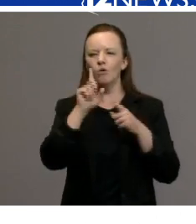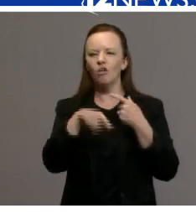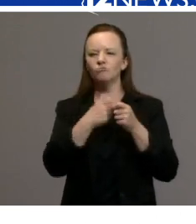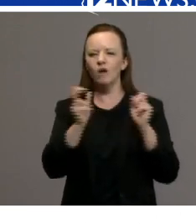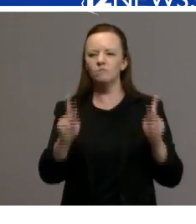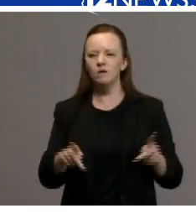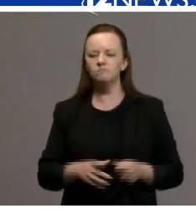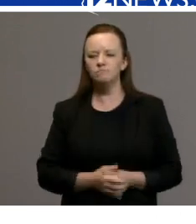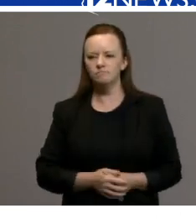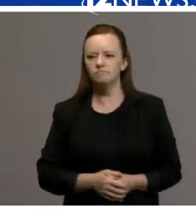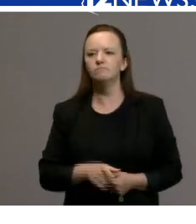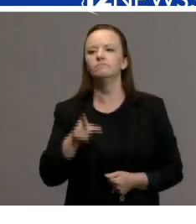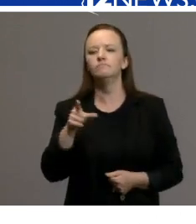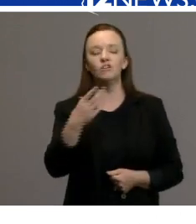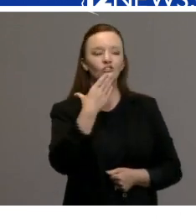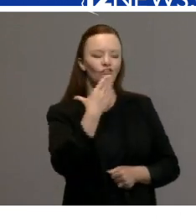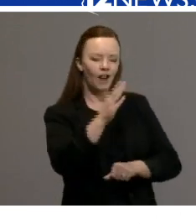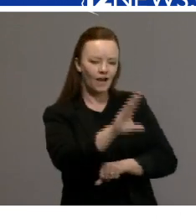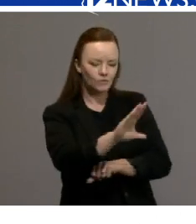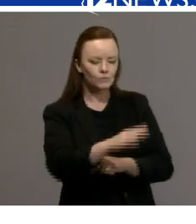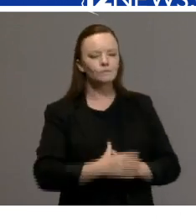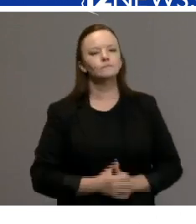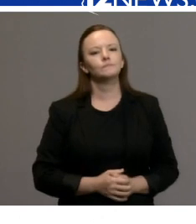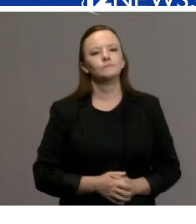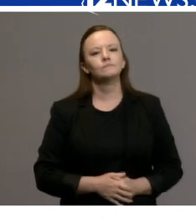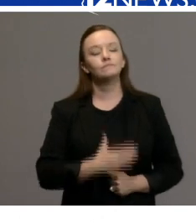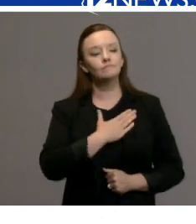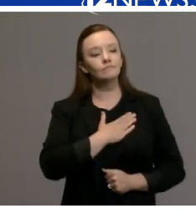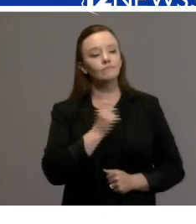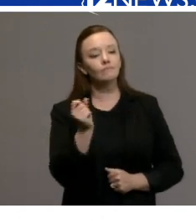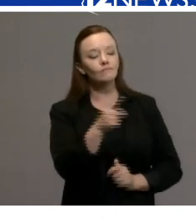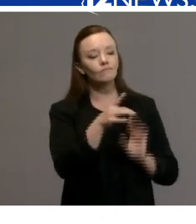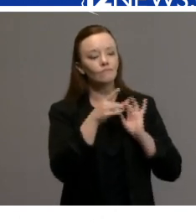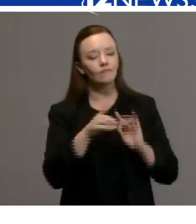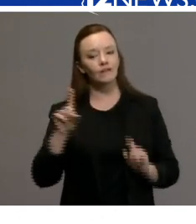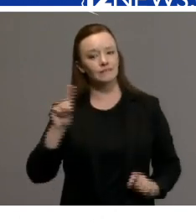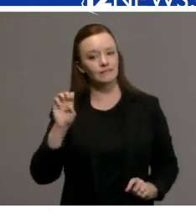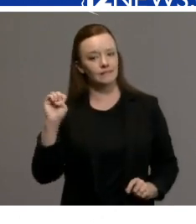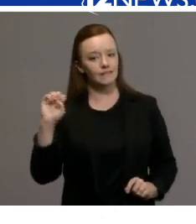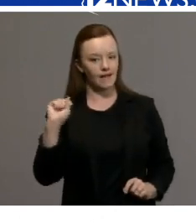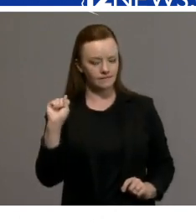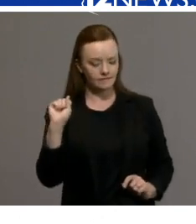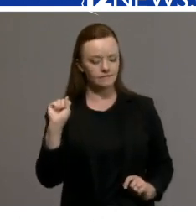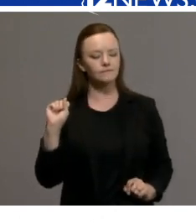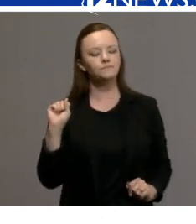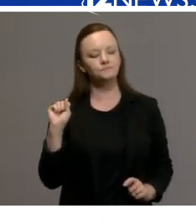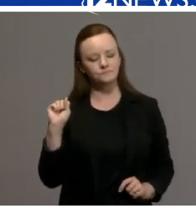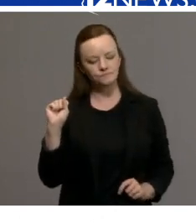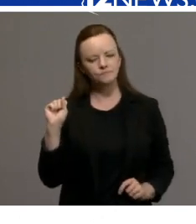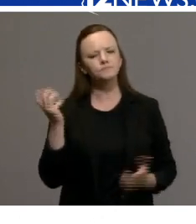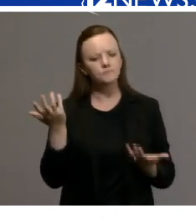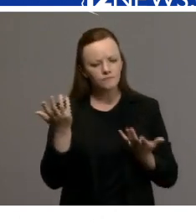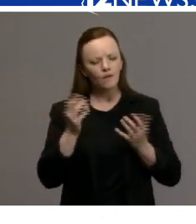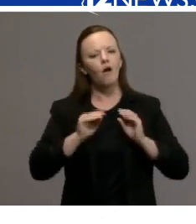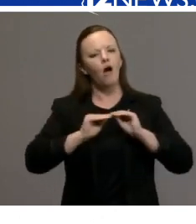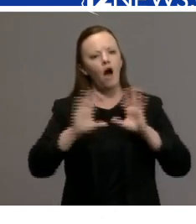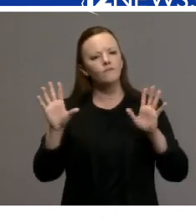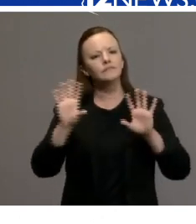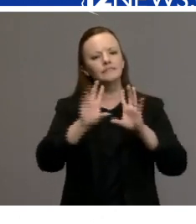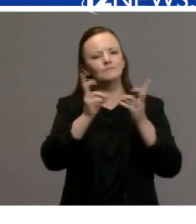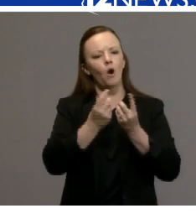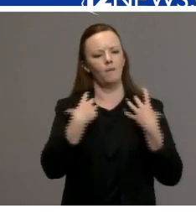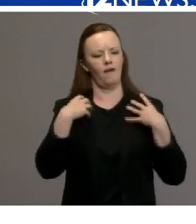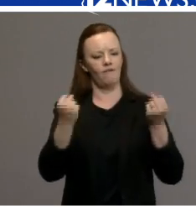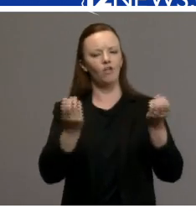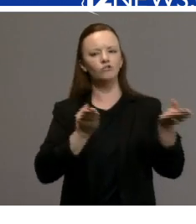Good afternoon. So my question is about DES. Obviously, the Department of Health Services has a dashboard where